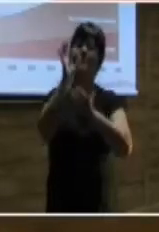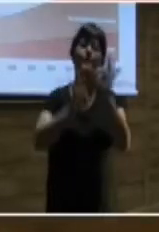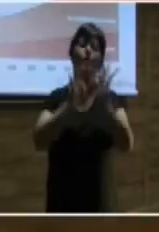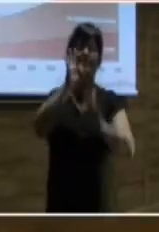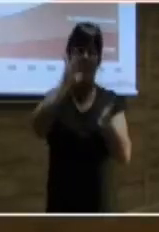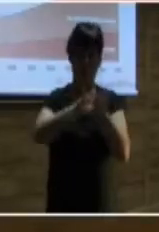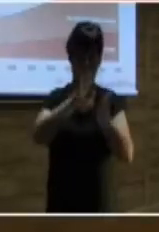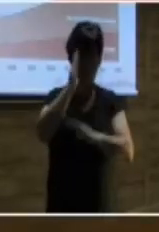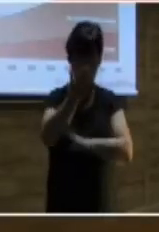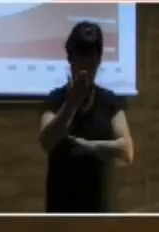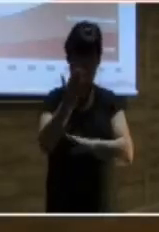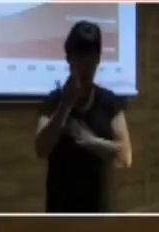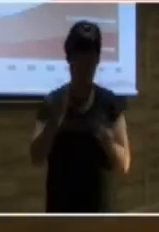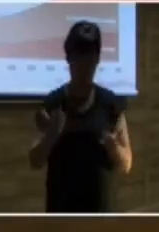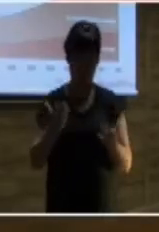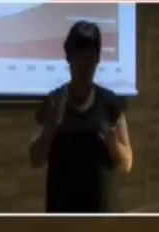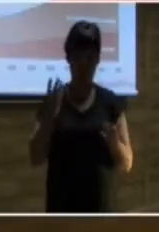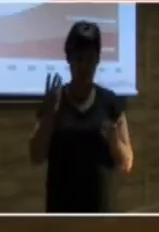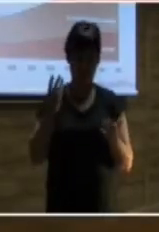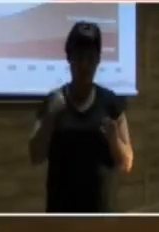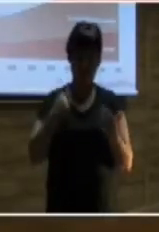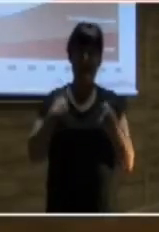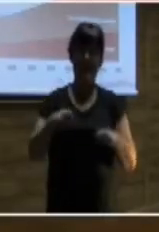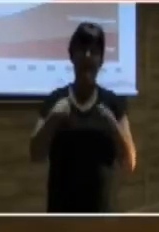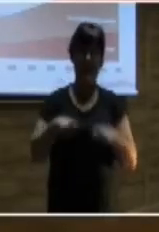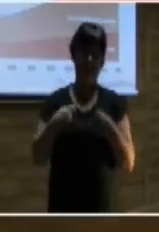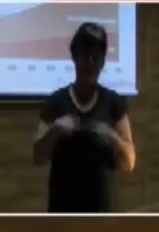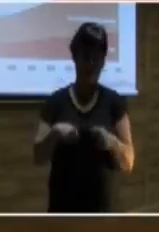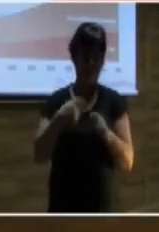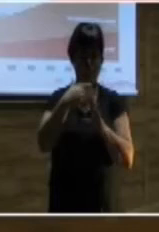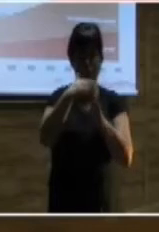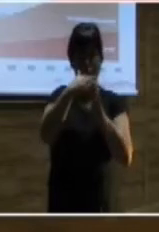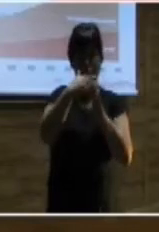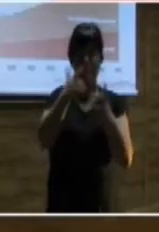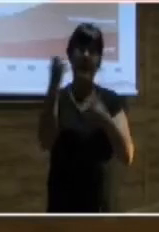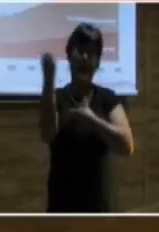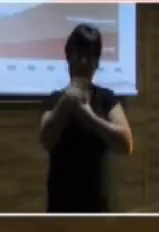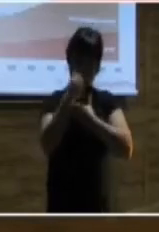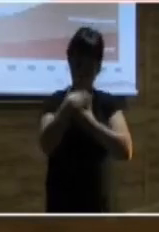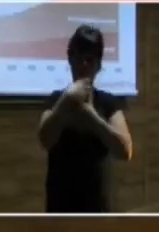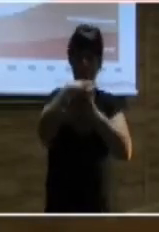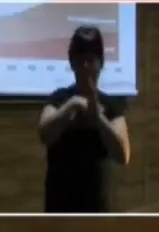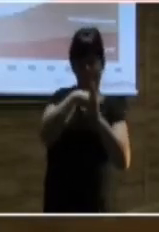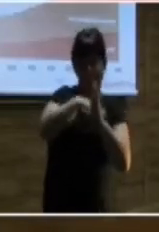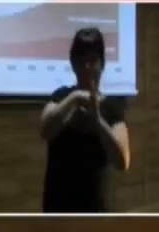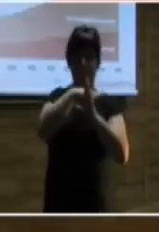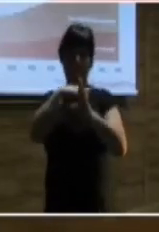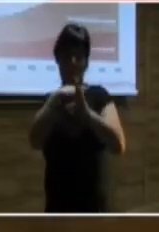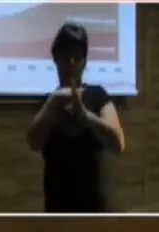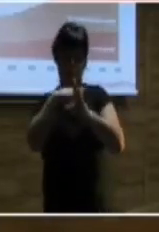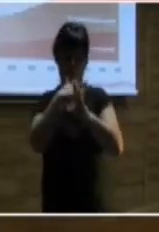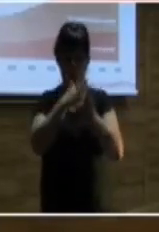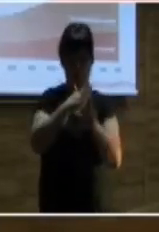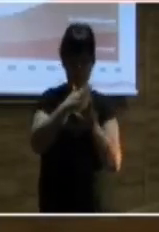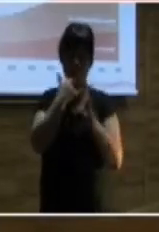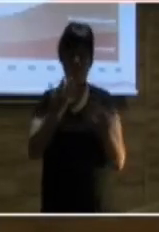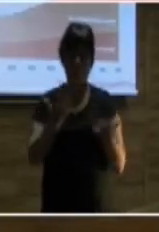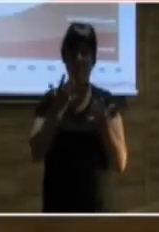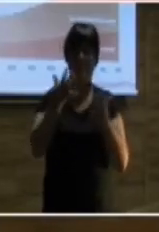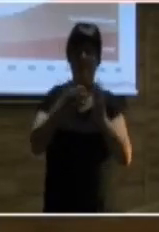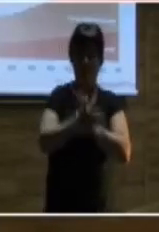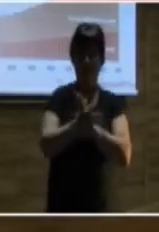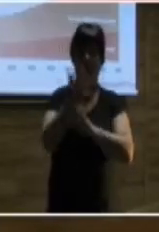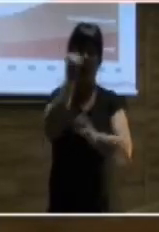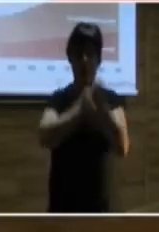countries. So you can see that in the economies that can least afford, at least have money to do something about